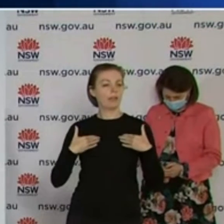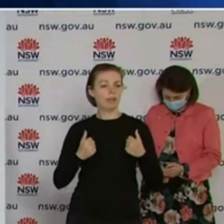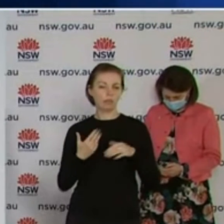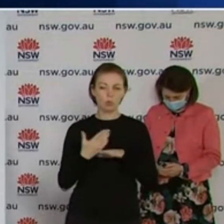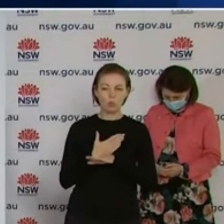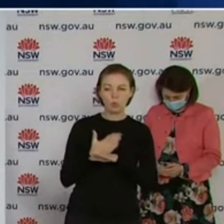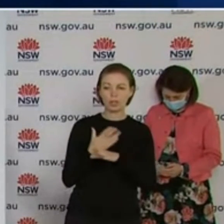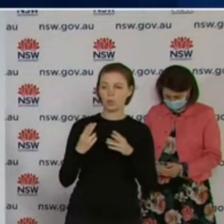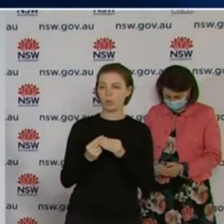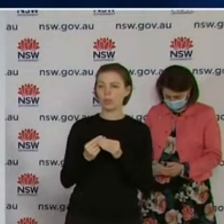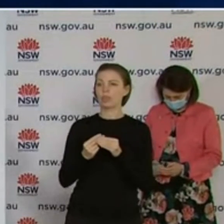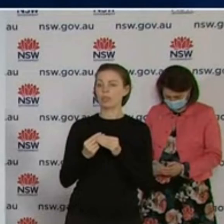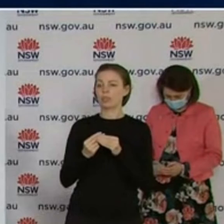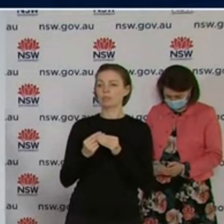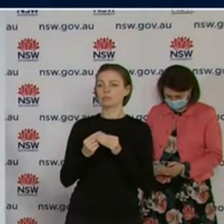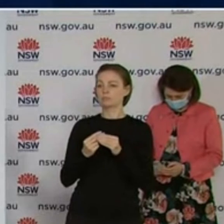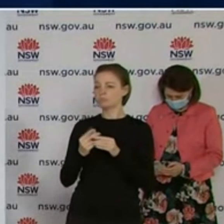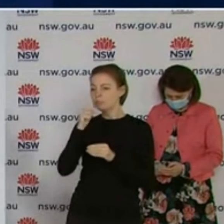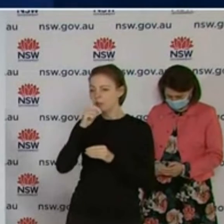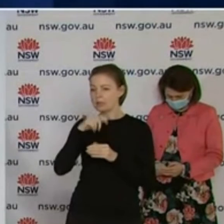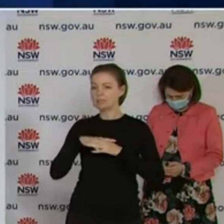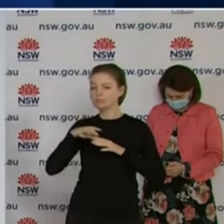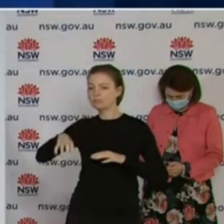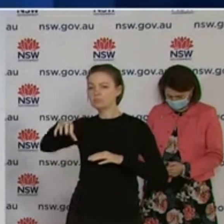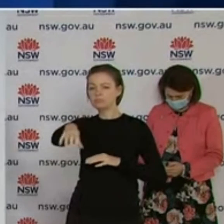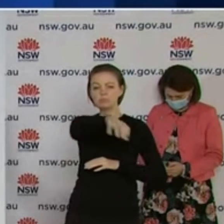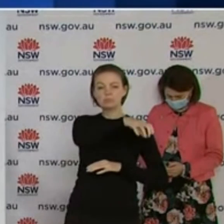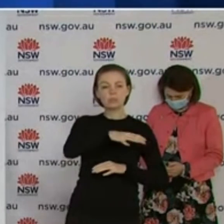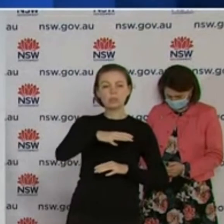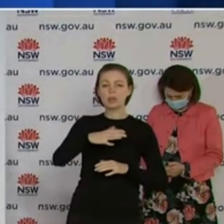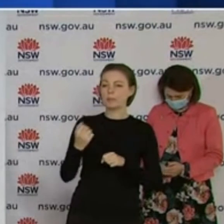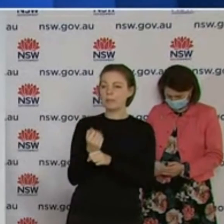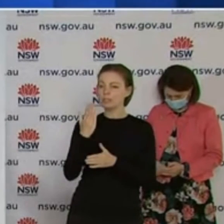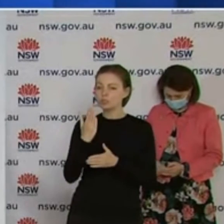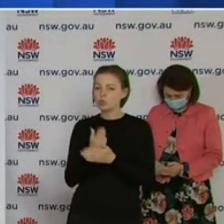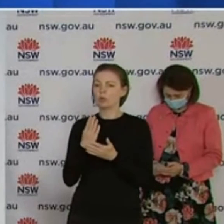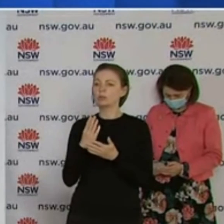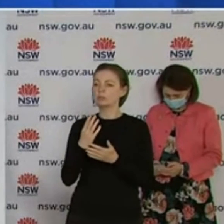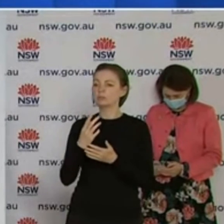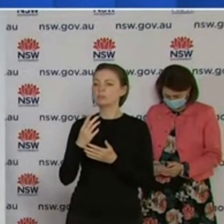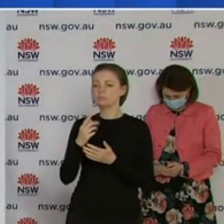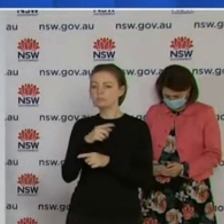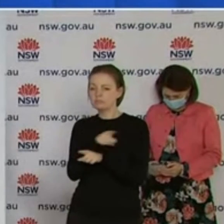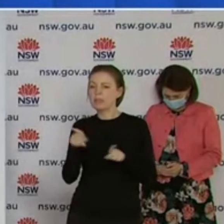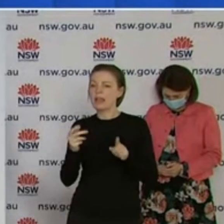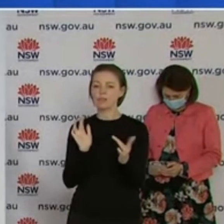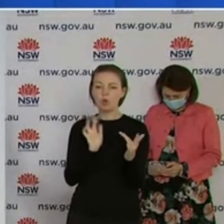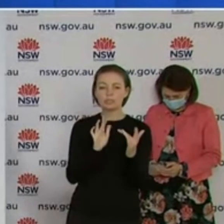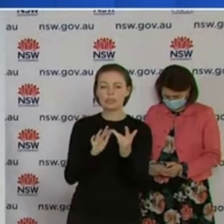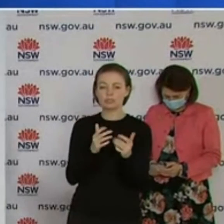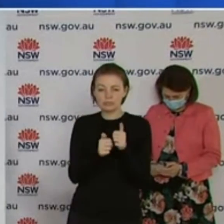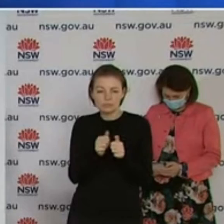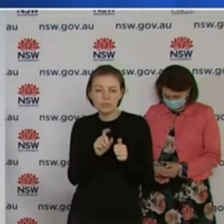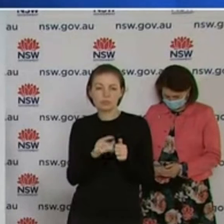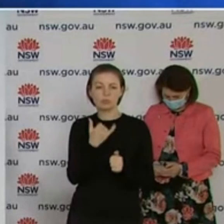across LHDs. We've been making sure that patients have some contact and some advice, including to their household. So,